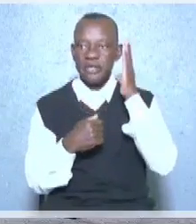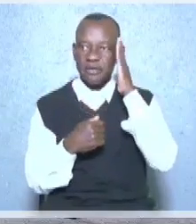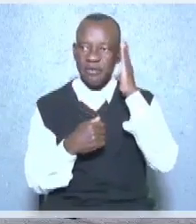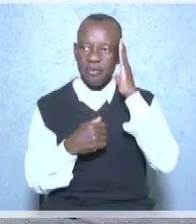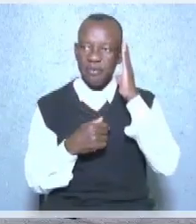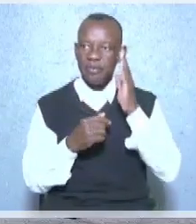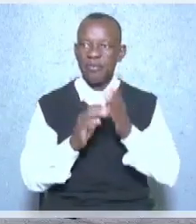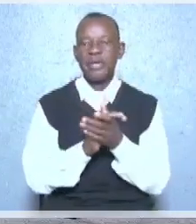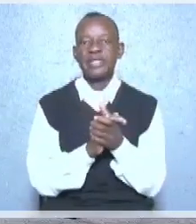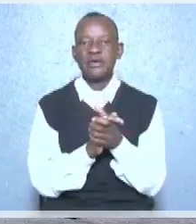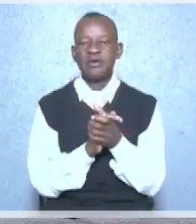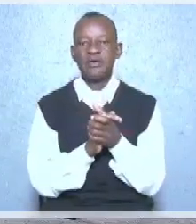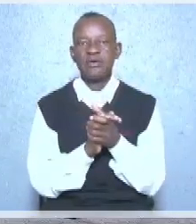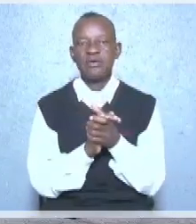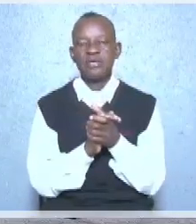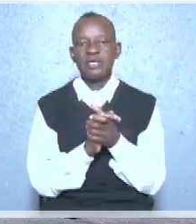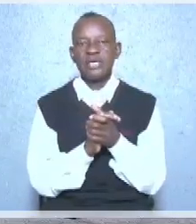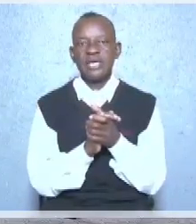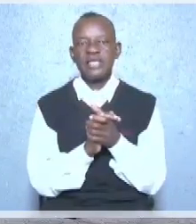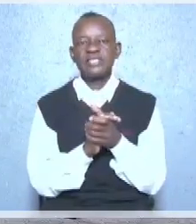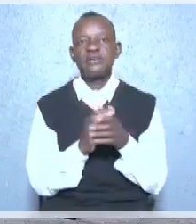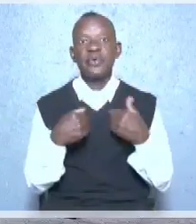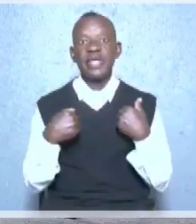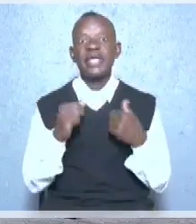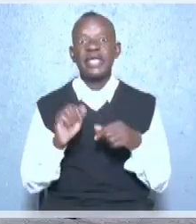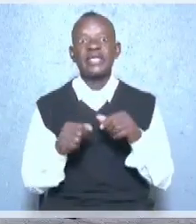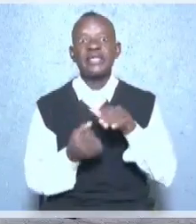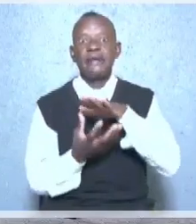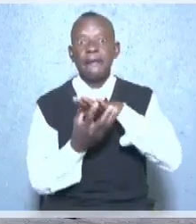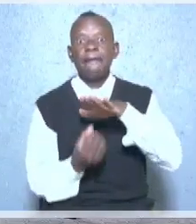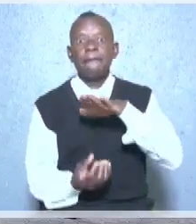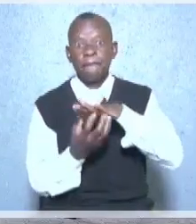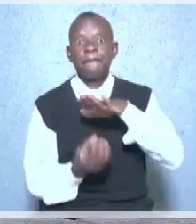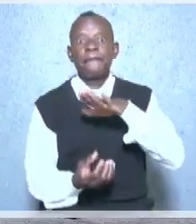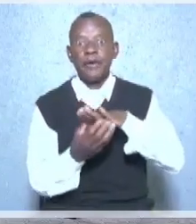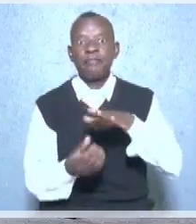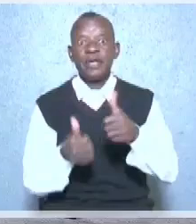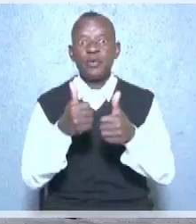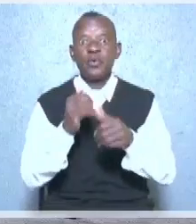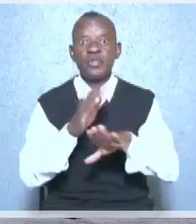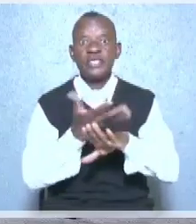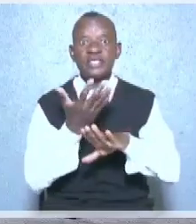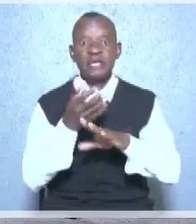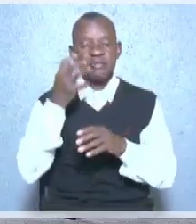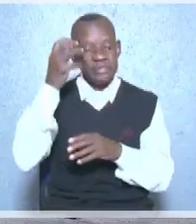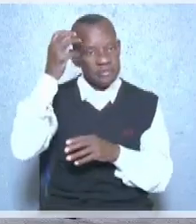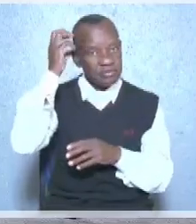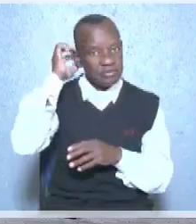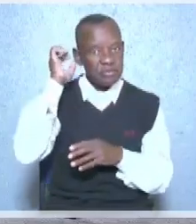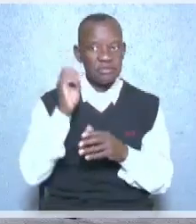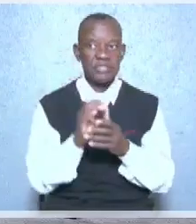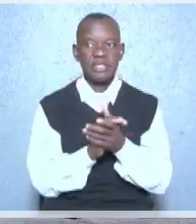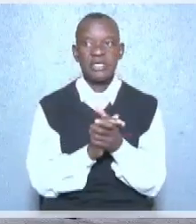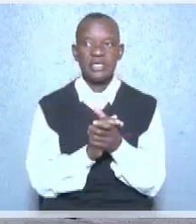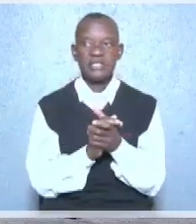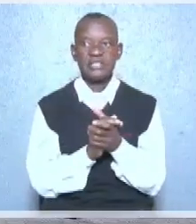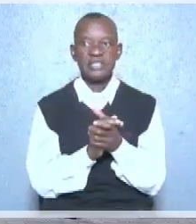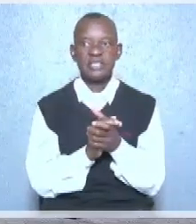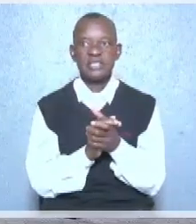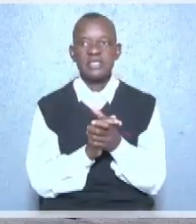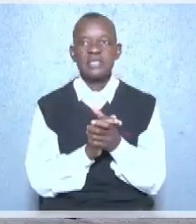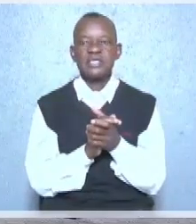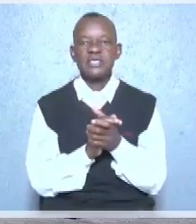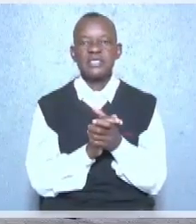whatever you wish to do in life, because then now you are doing it as a free person, you are doing it with all your rights